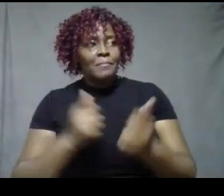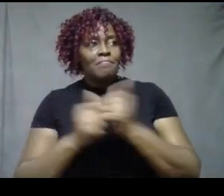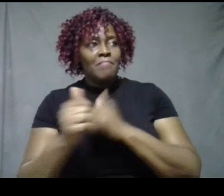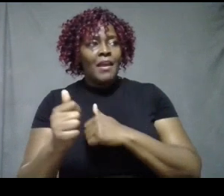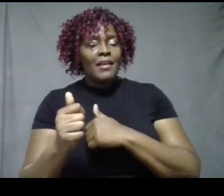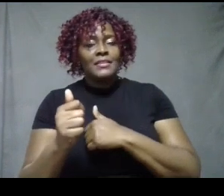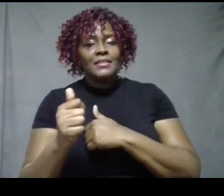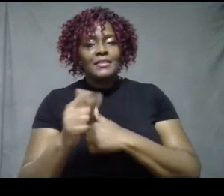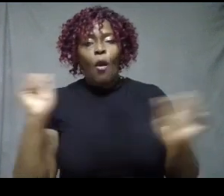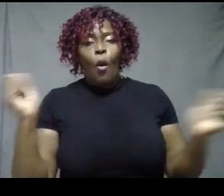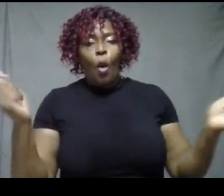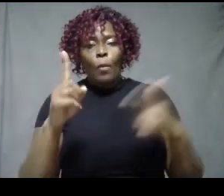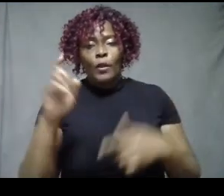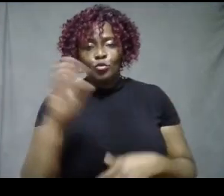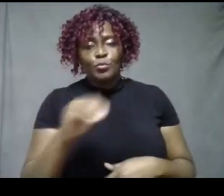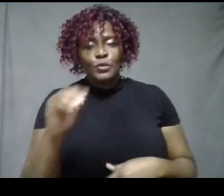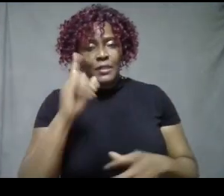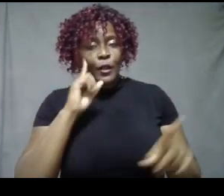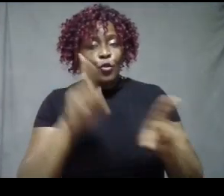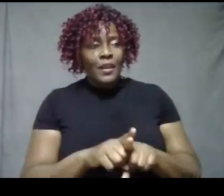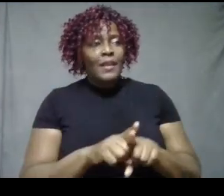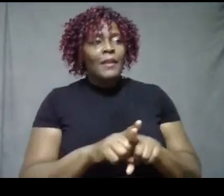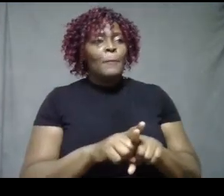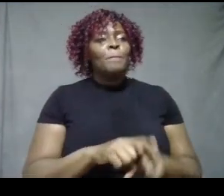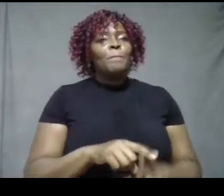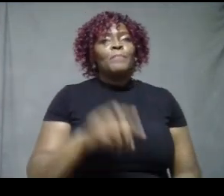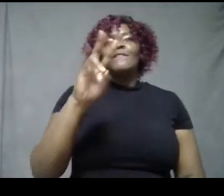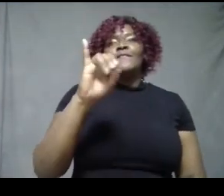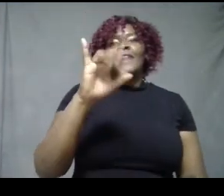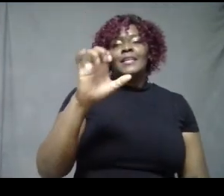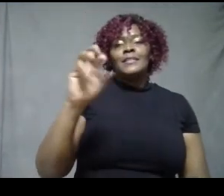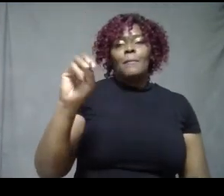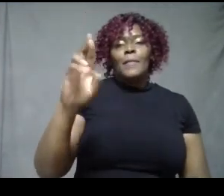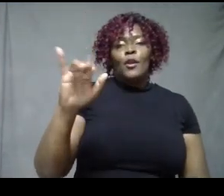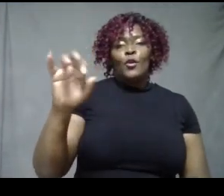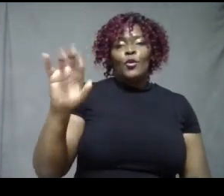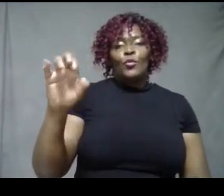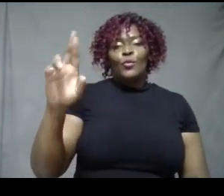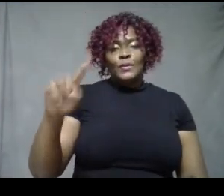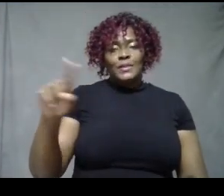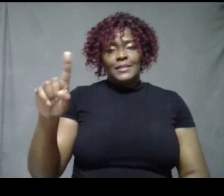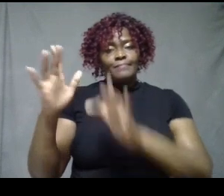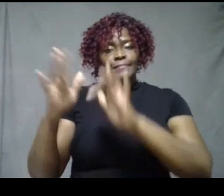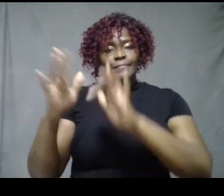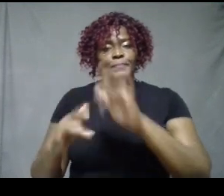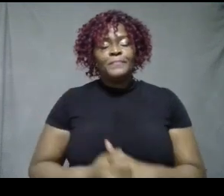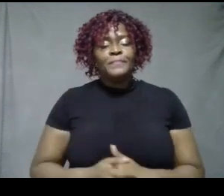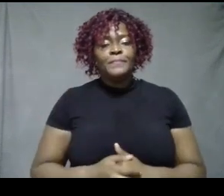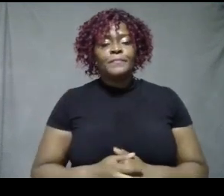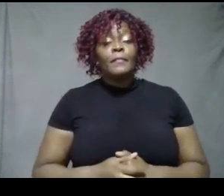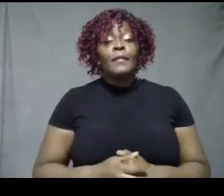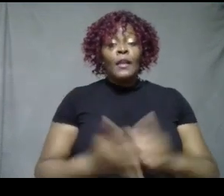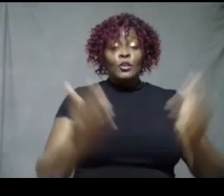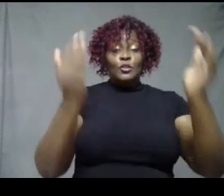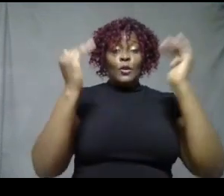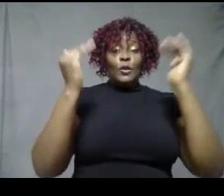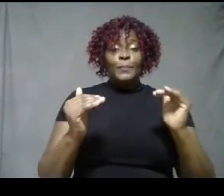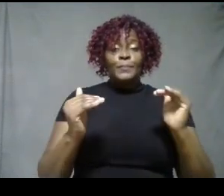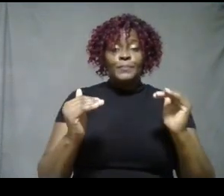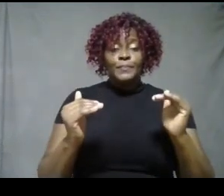with Vice Mayor Cruz in absence. Historic Resources Preservation Board, we have applicant